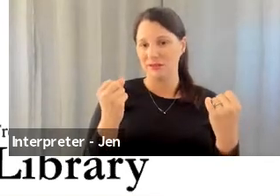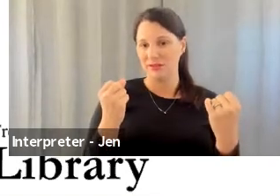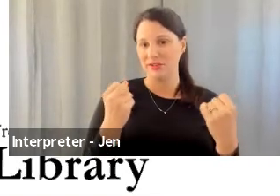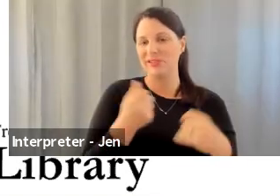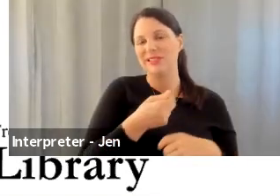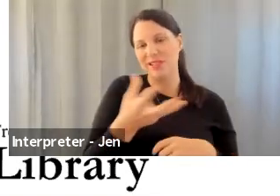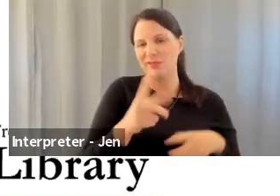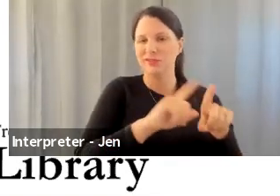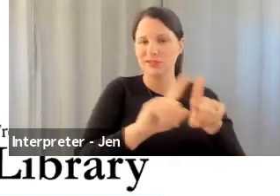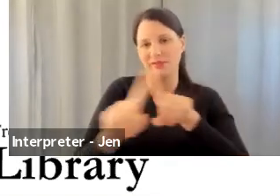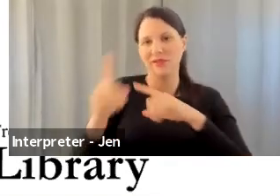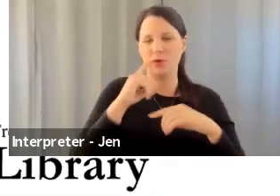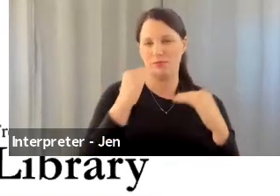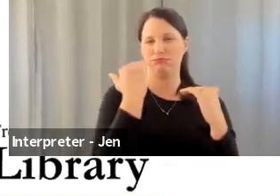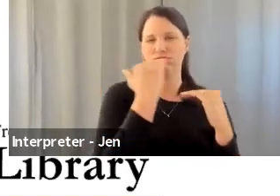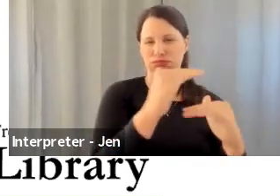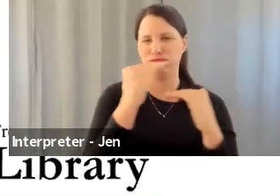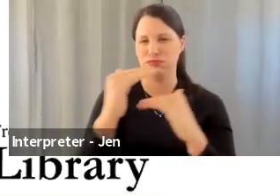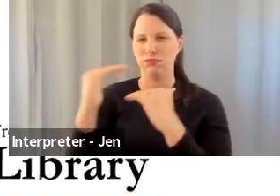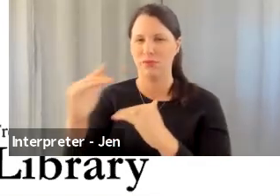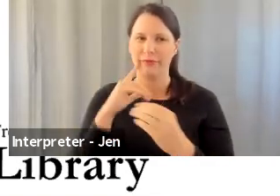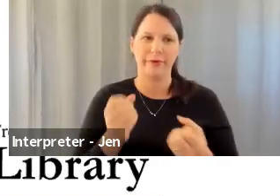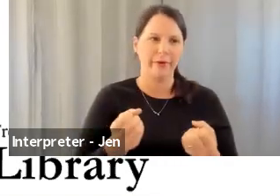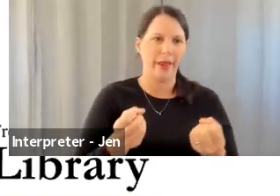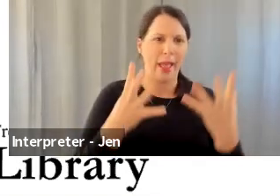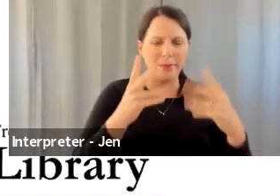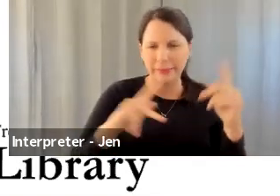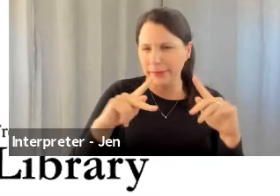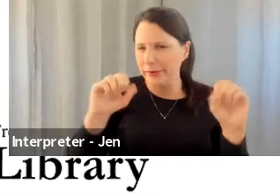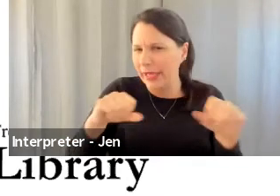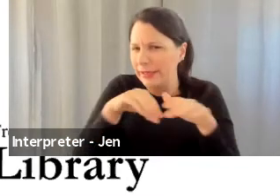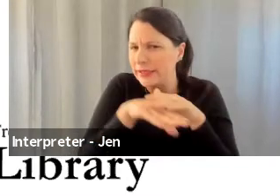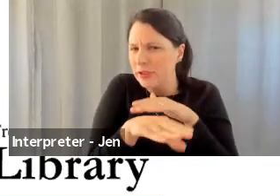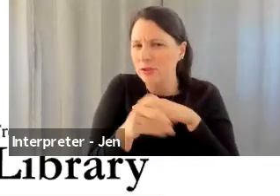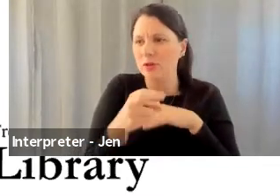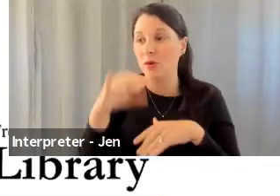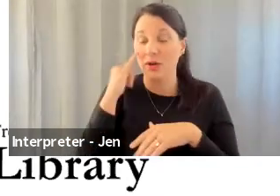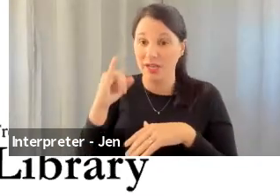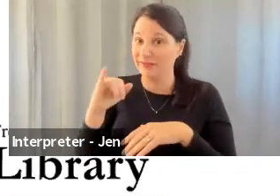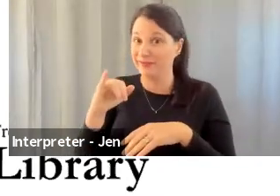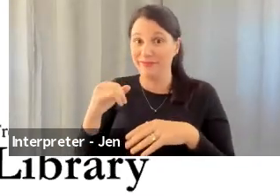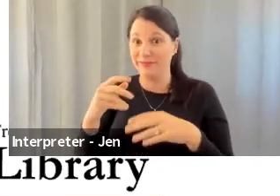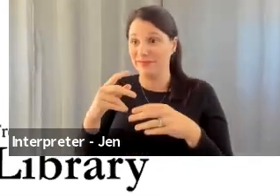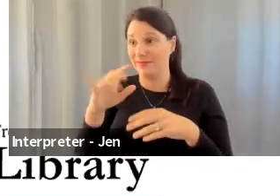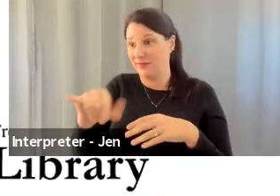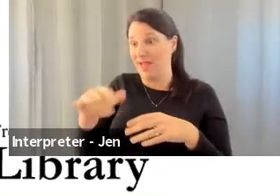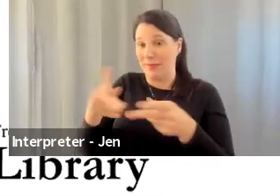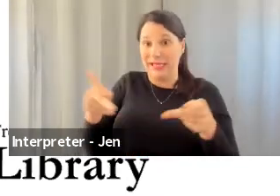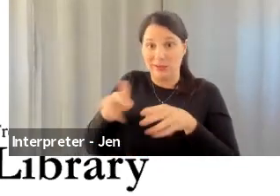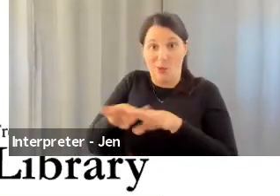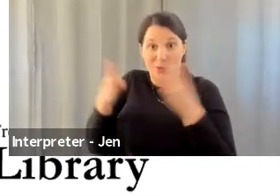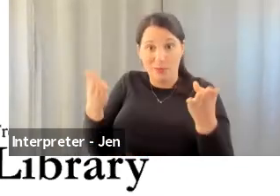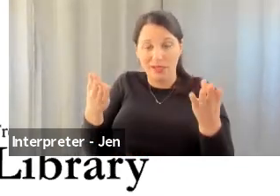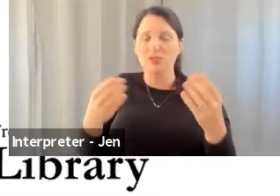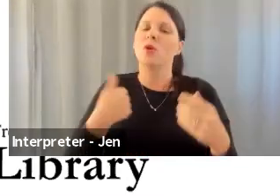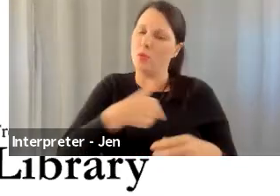places being open and how many people can be in a building at one time. We are taking all the necessary precautions to